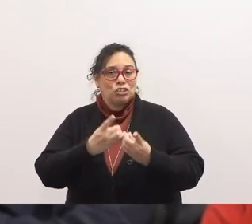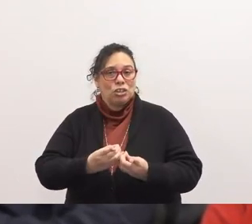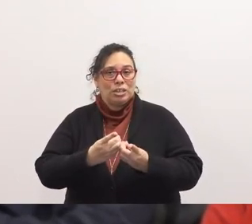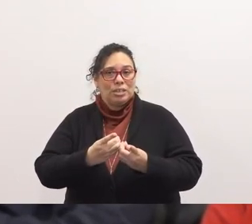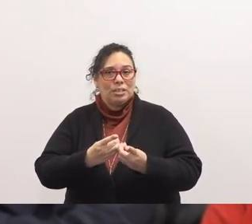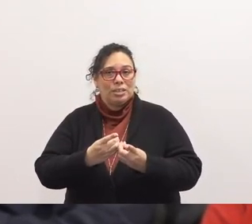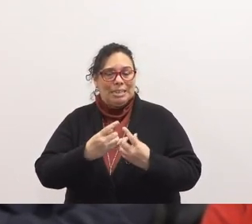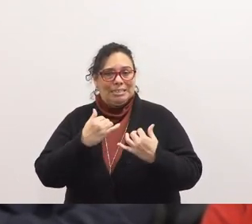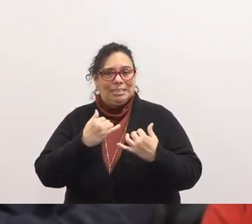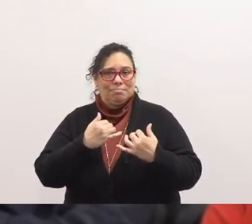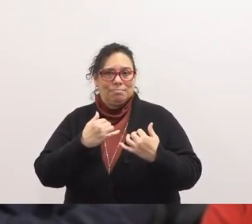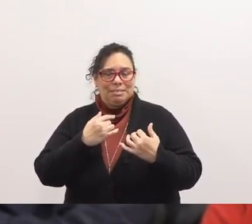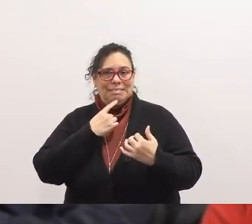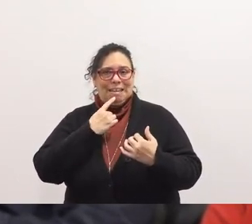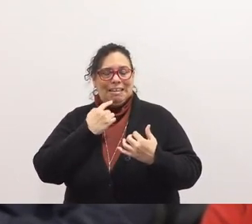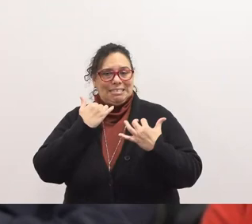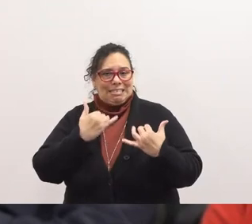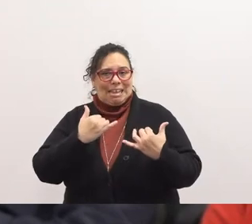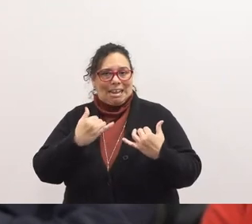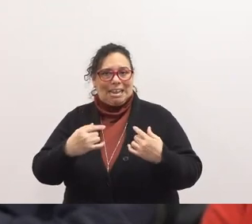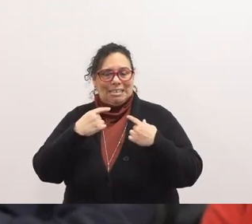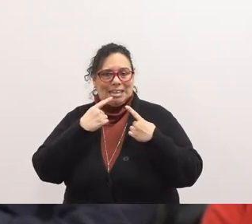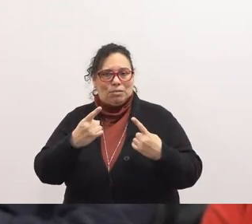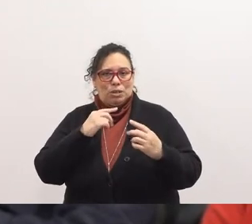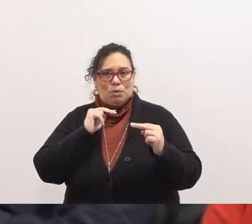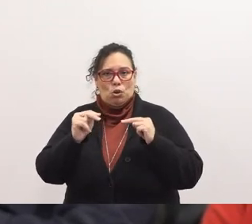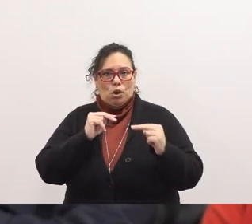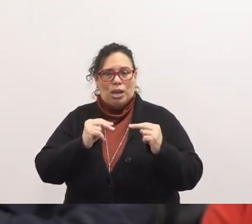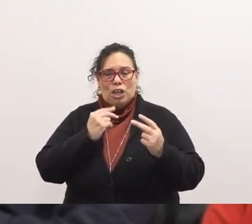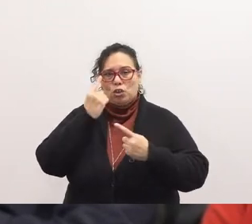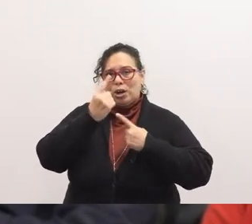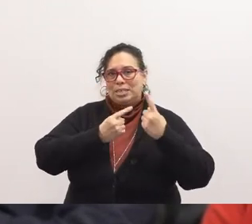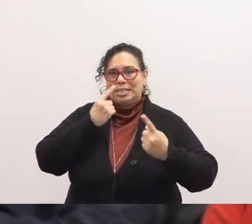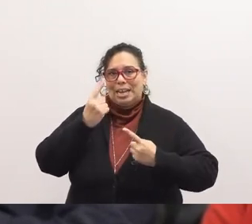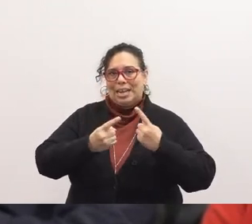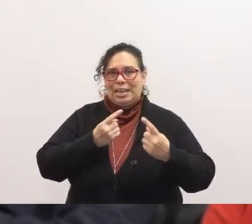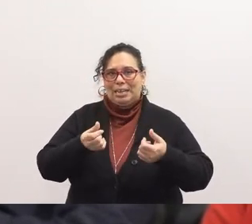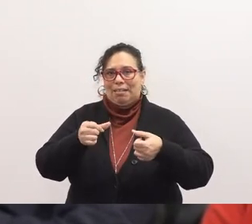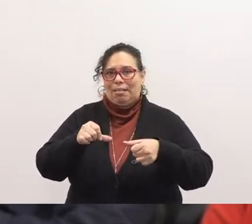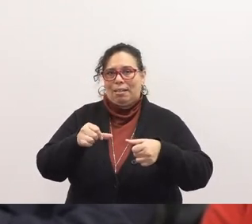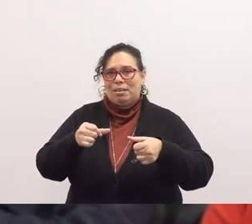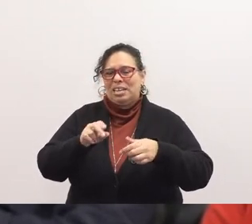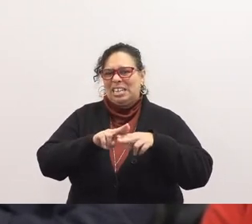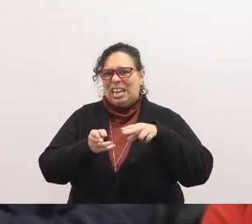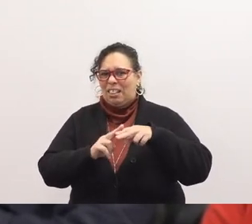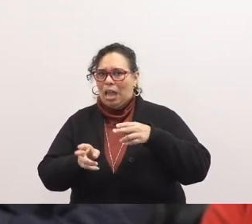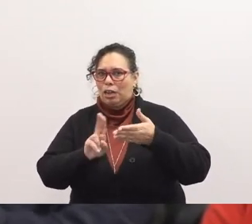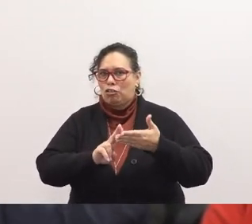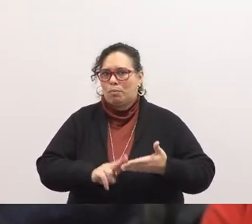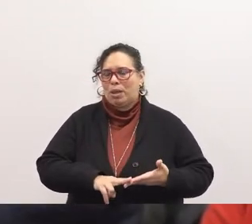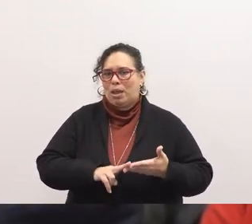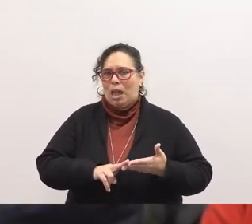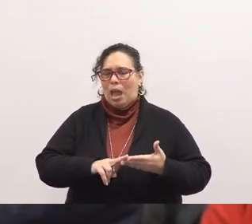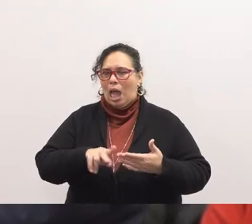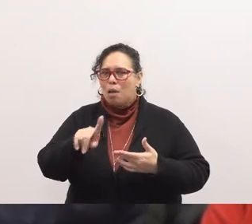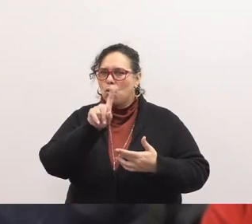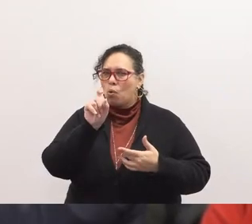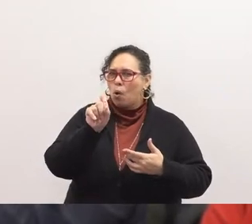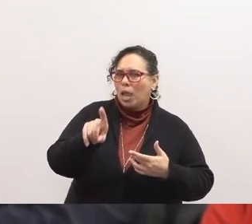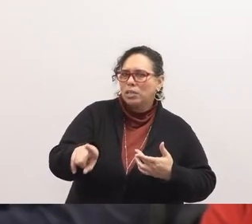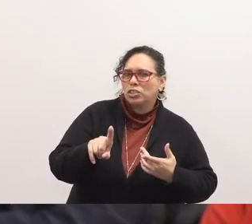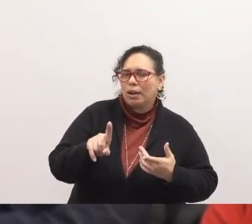in today's announcement of bargaining that you are considering declining enrollment, I question the advisability of